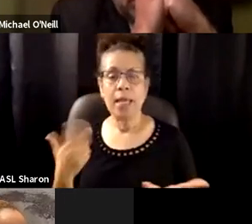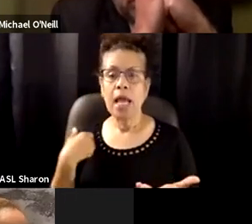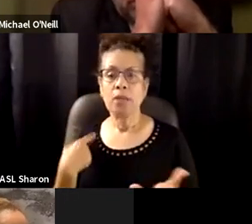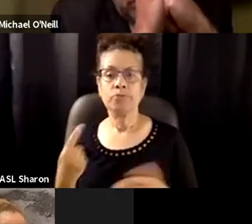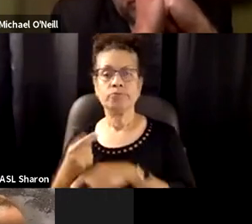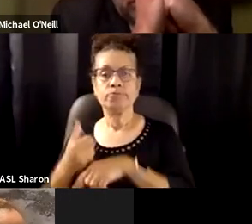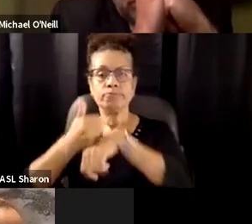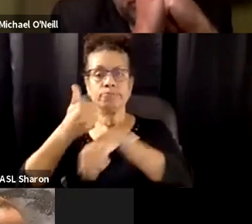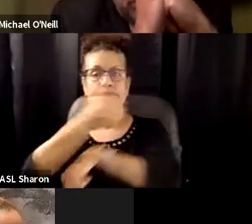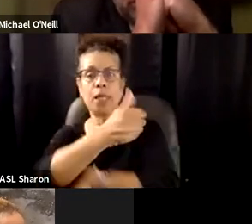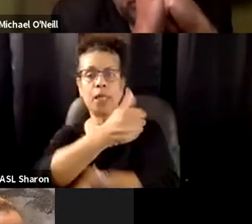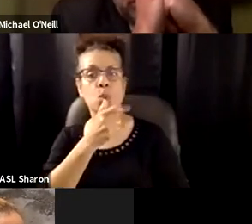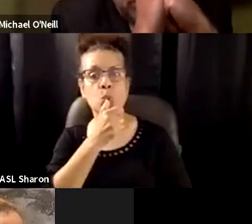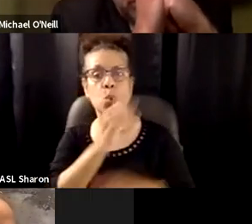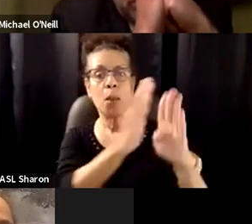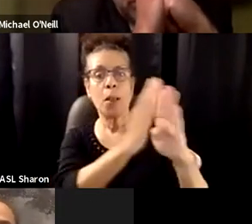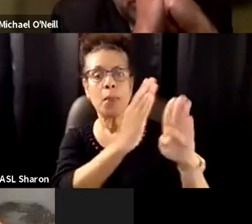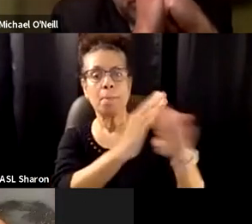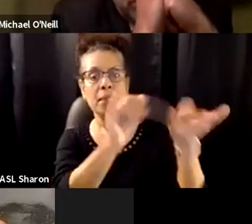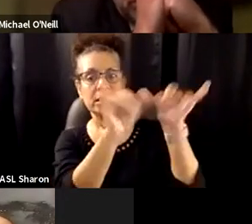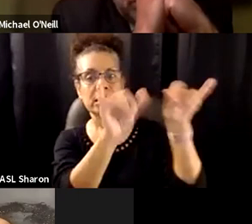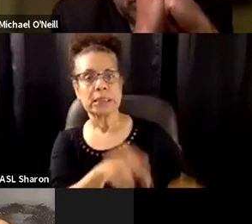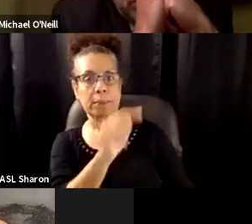that will be responsible for that